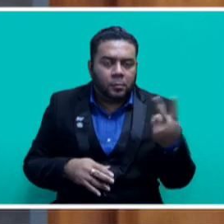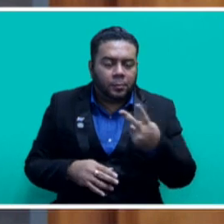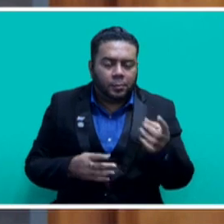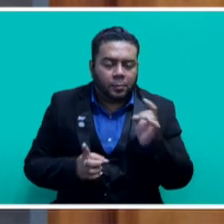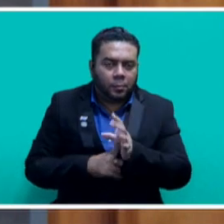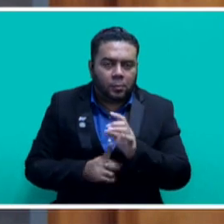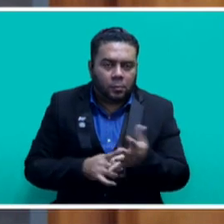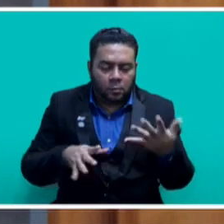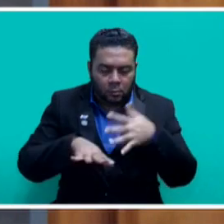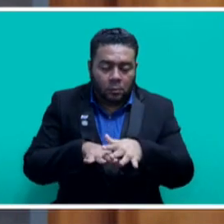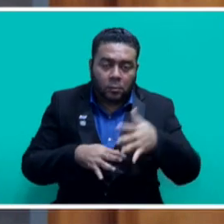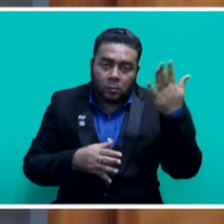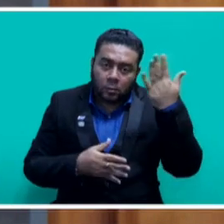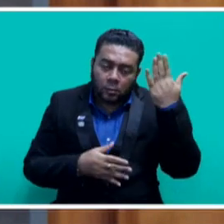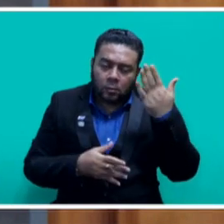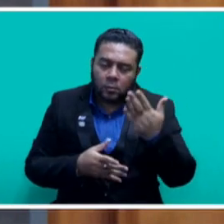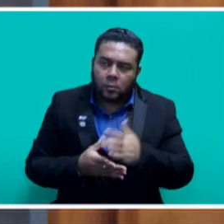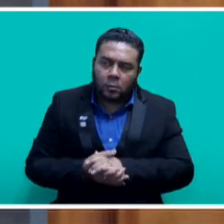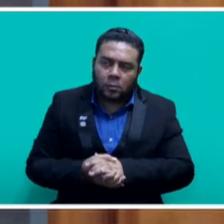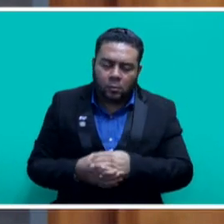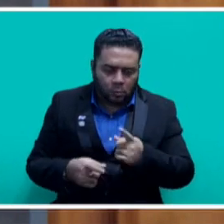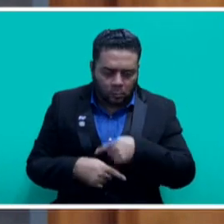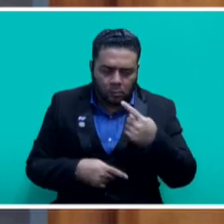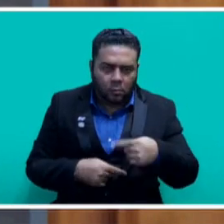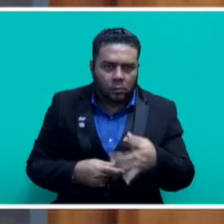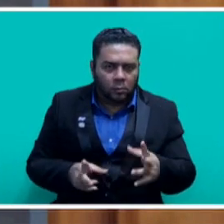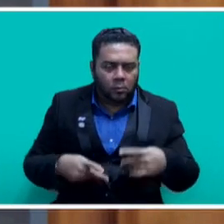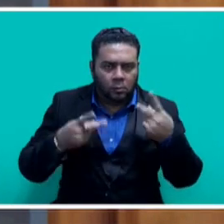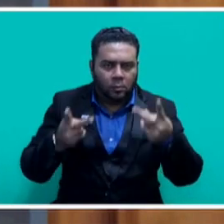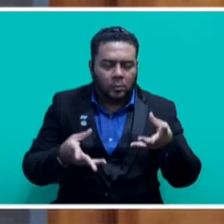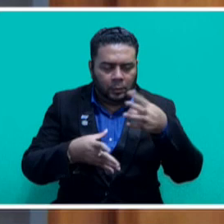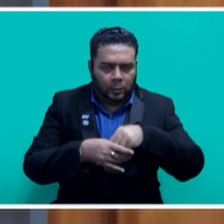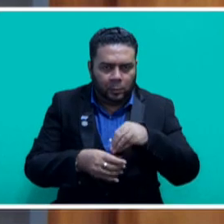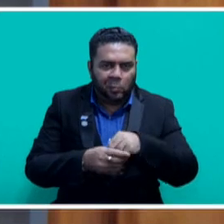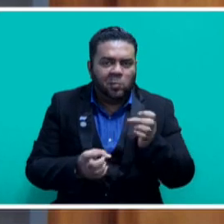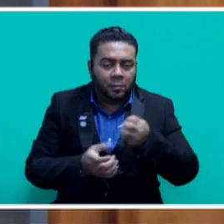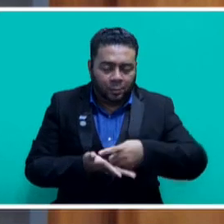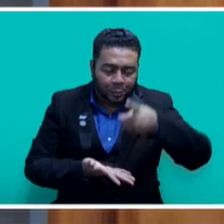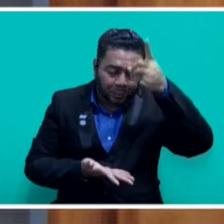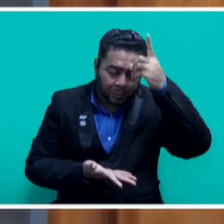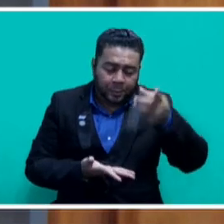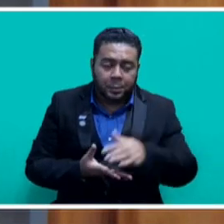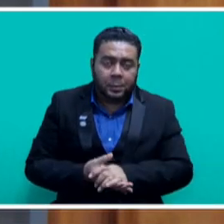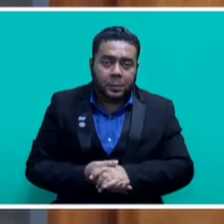special and mainstream schools. We continue to promote inclusive education,